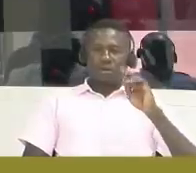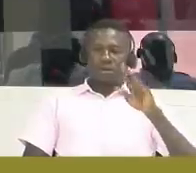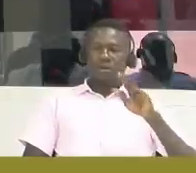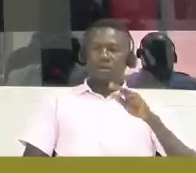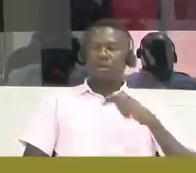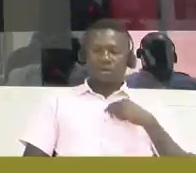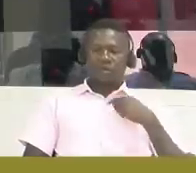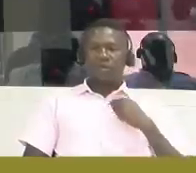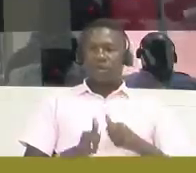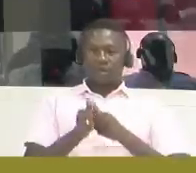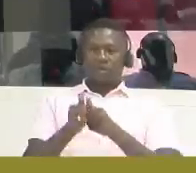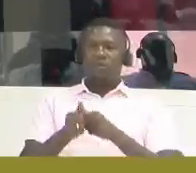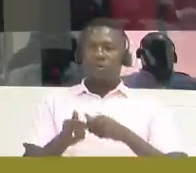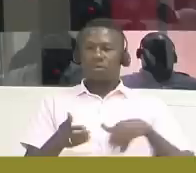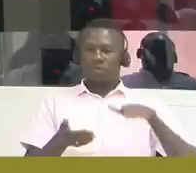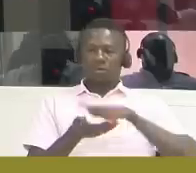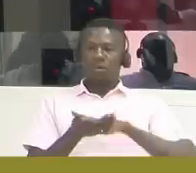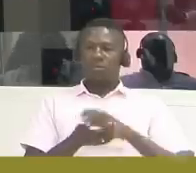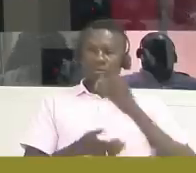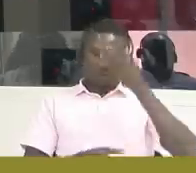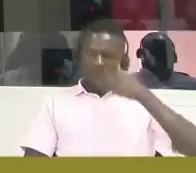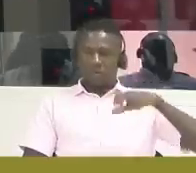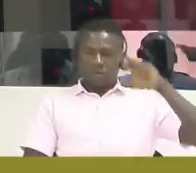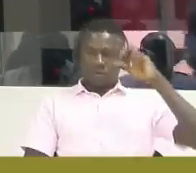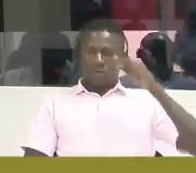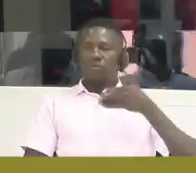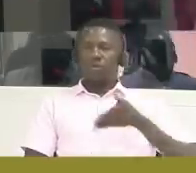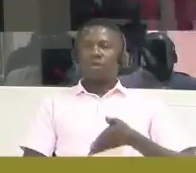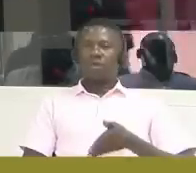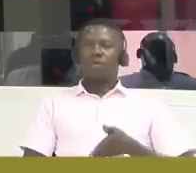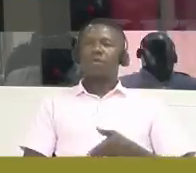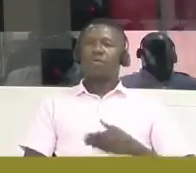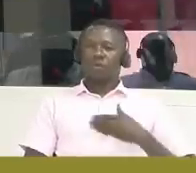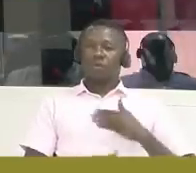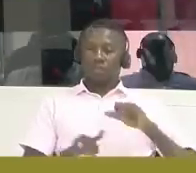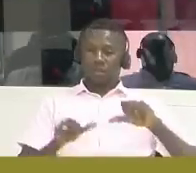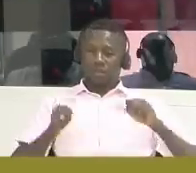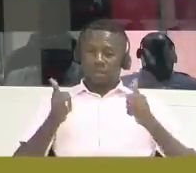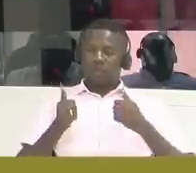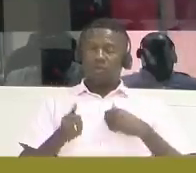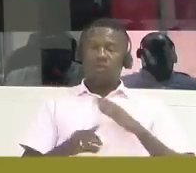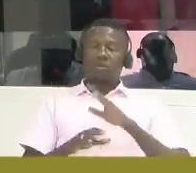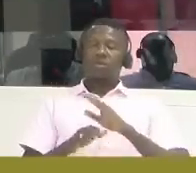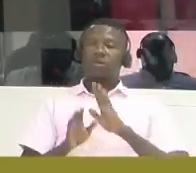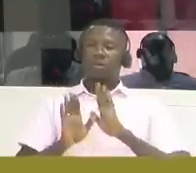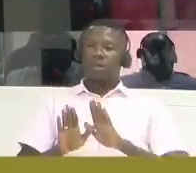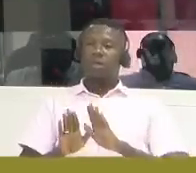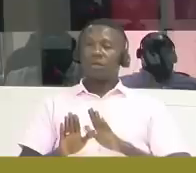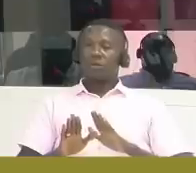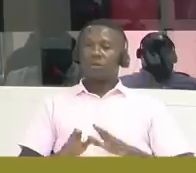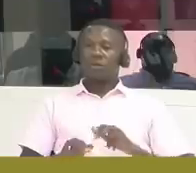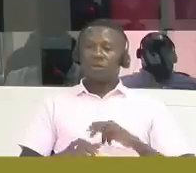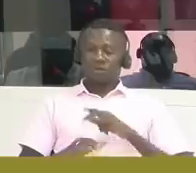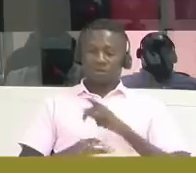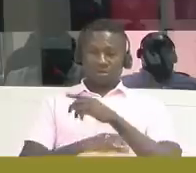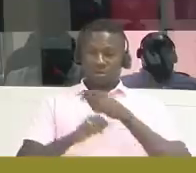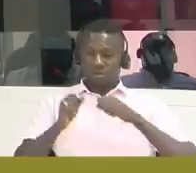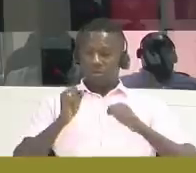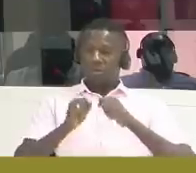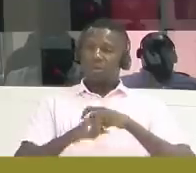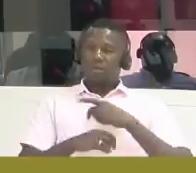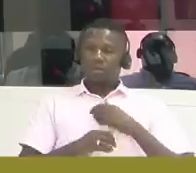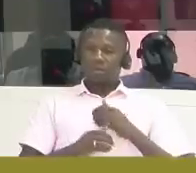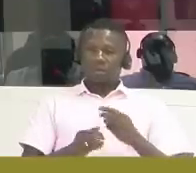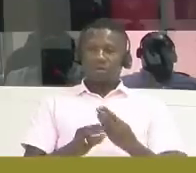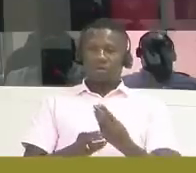Yeah. For a start, I would just like you to assume a comfortable situation, and maybe you could draw the chair in